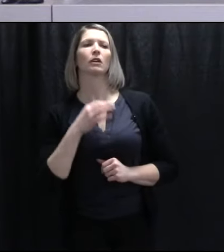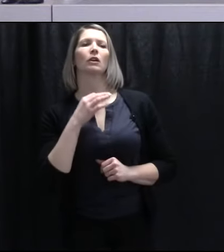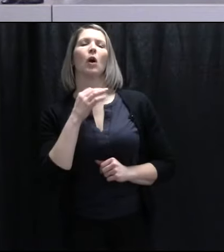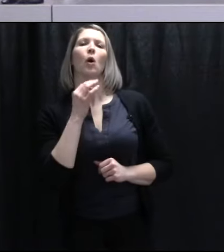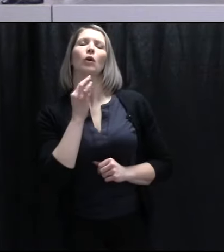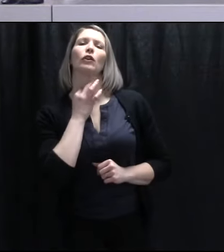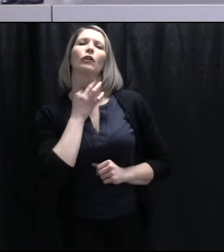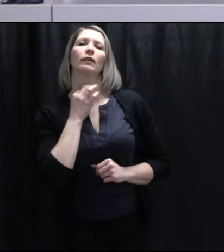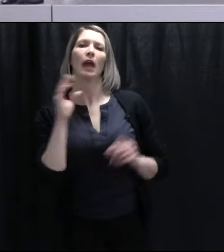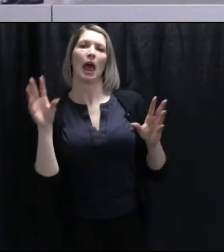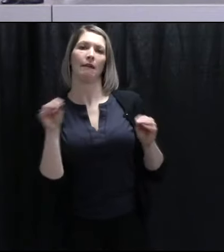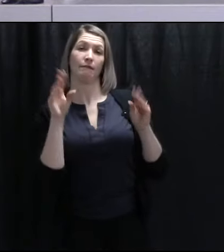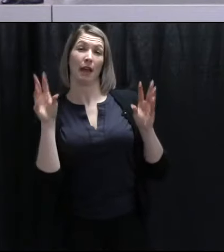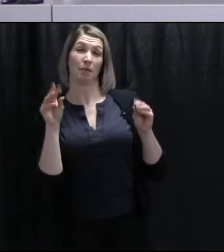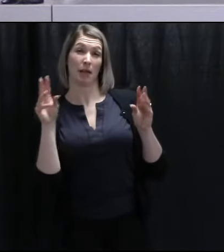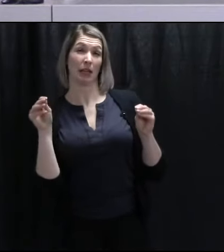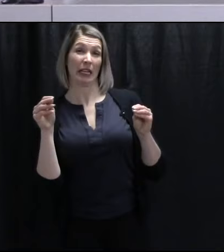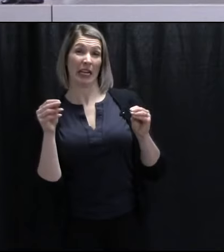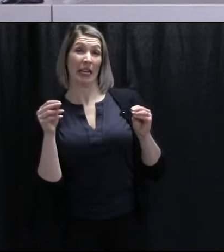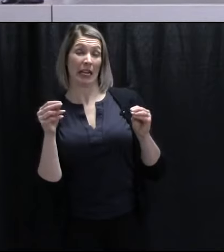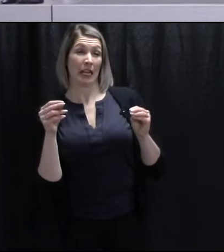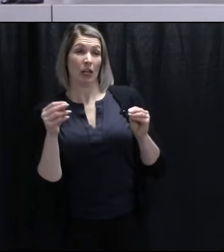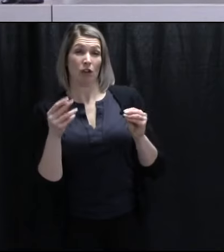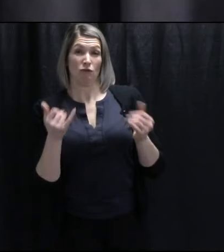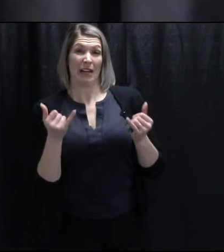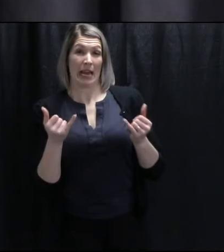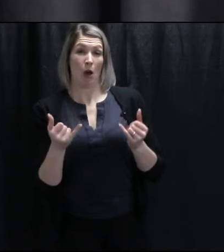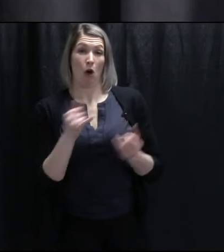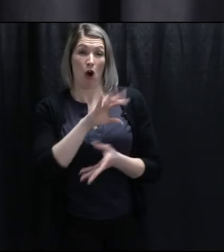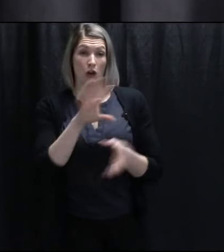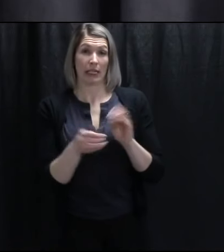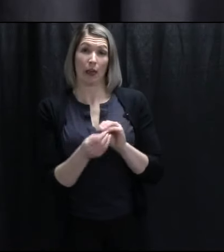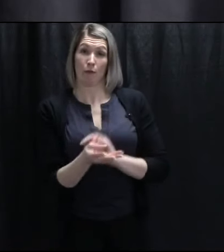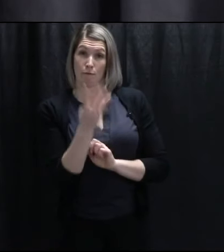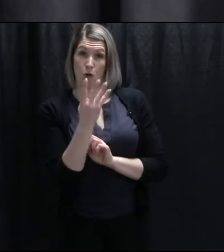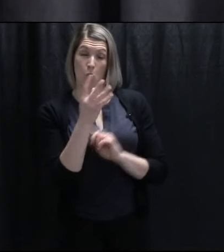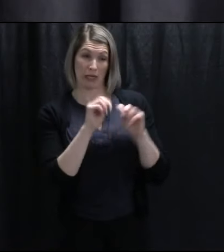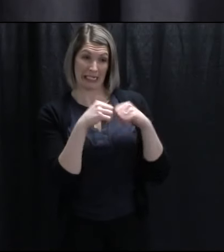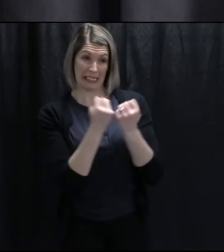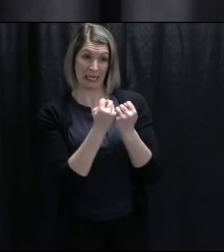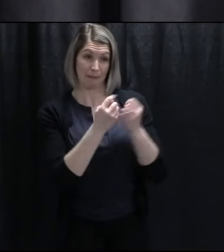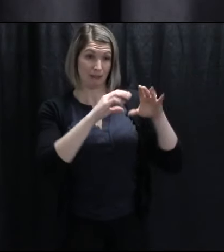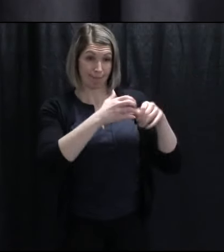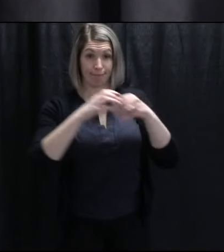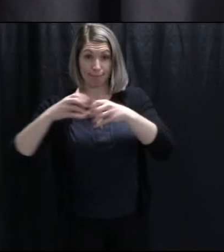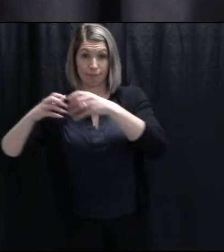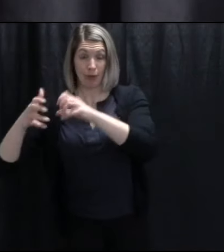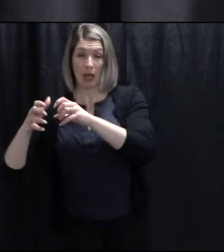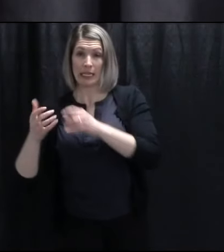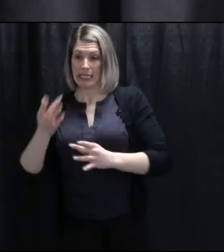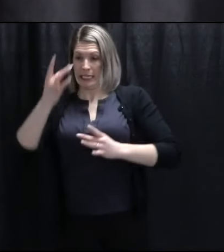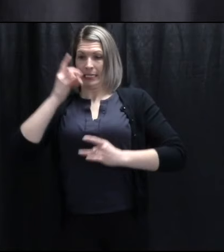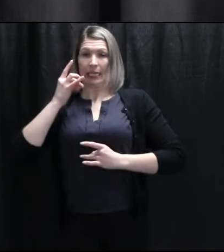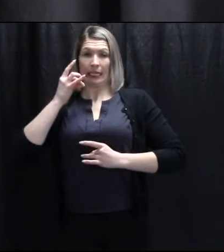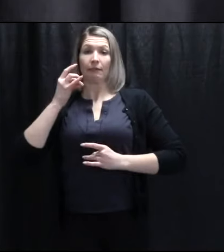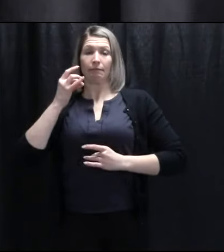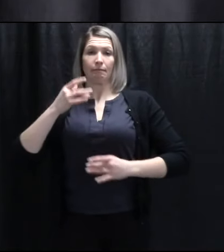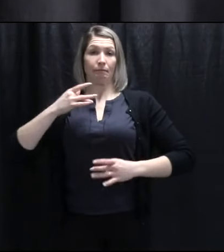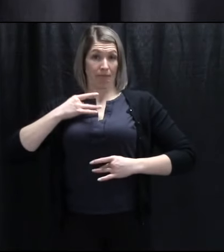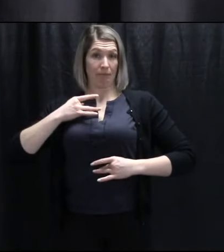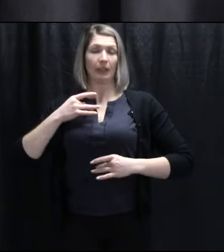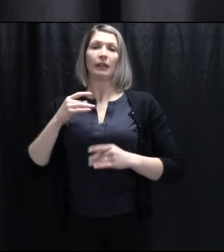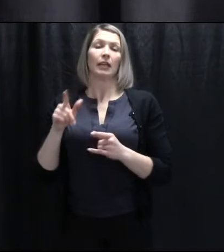4 teams of them now in isolation? Currently, the paramedic service in St. John's has